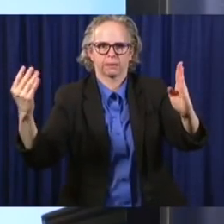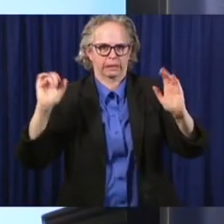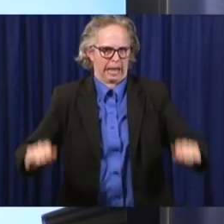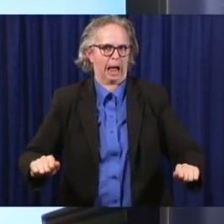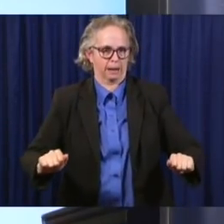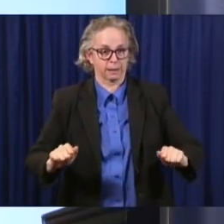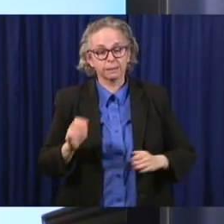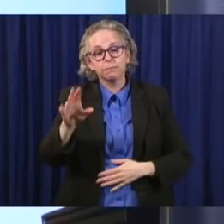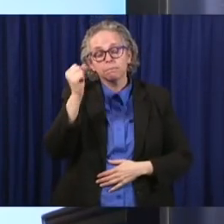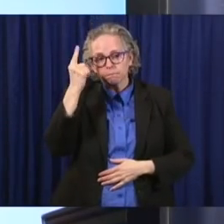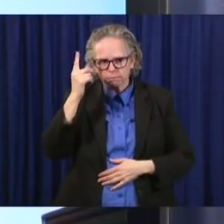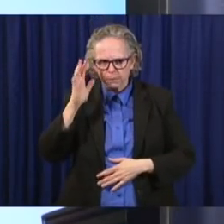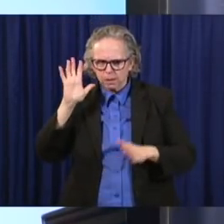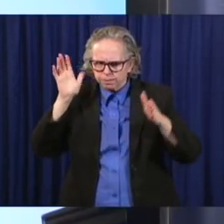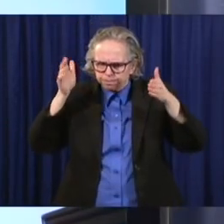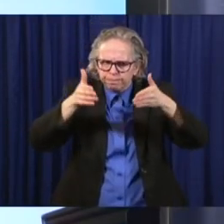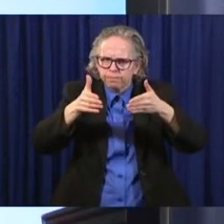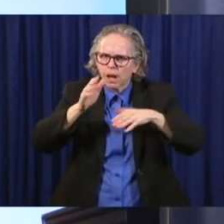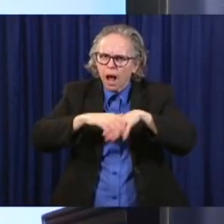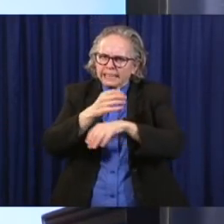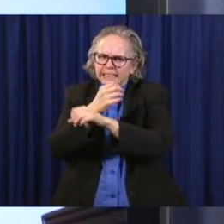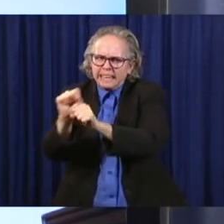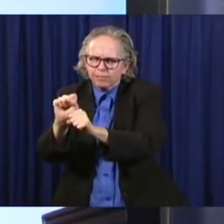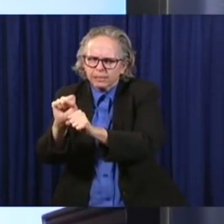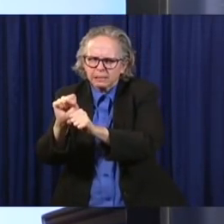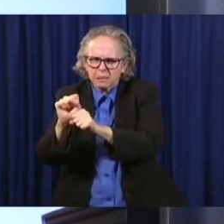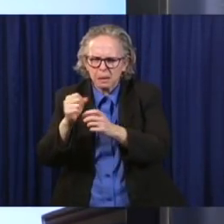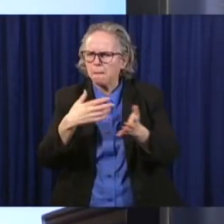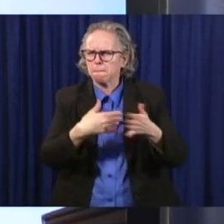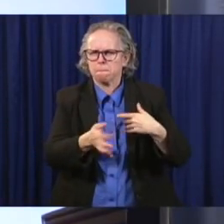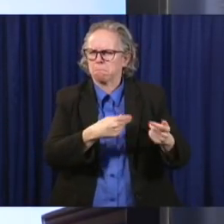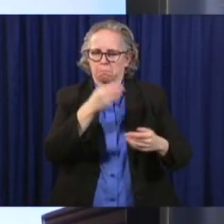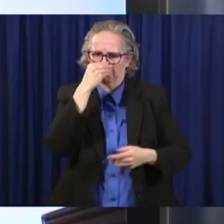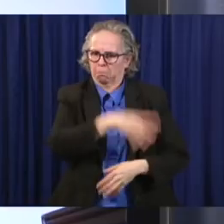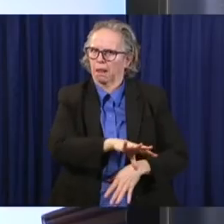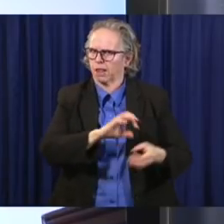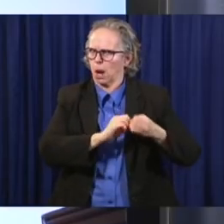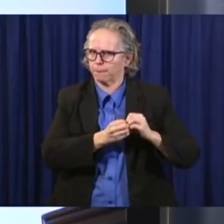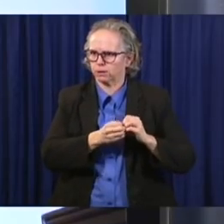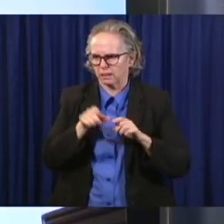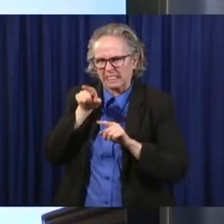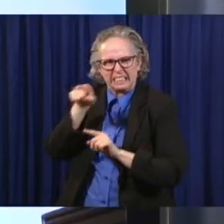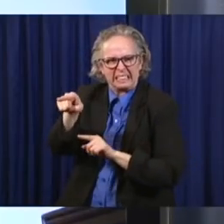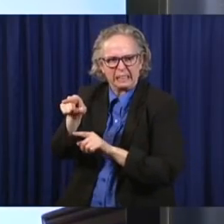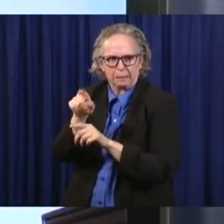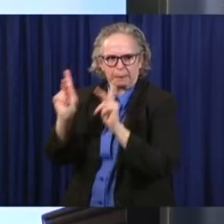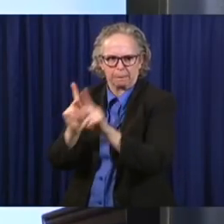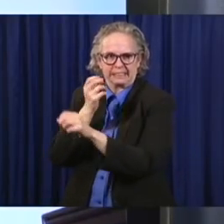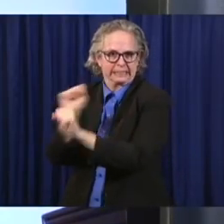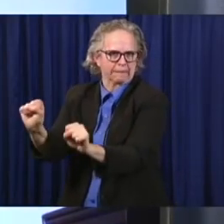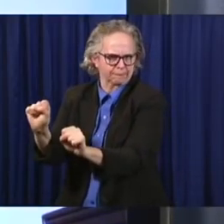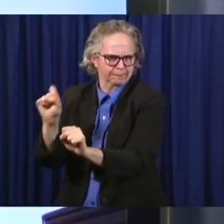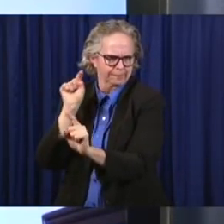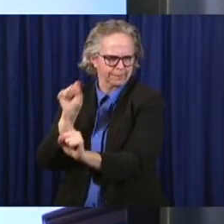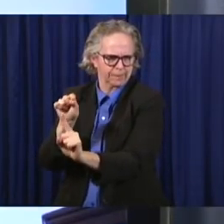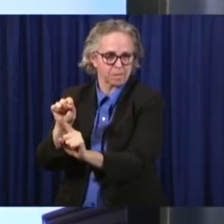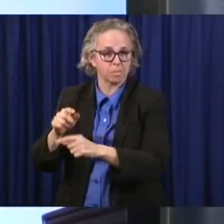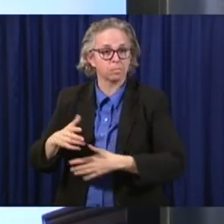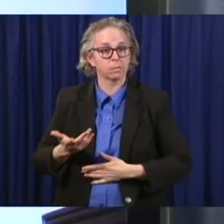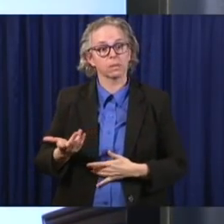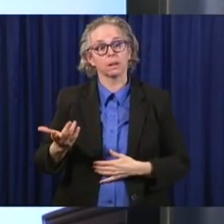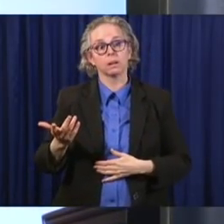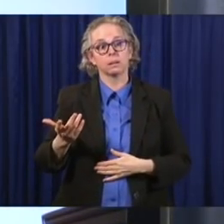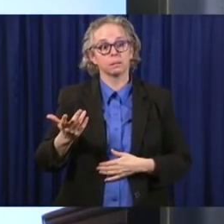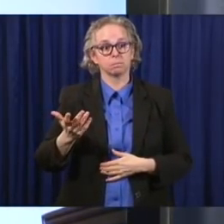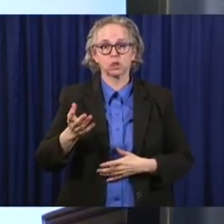necessarily a specific number. So what do we mean by physical barrier? That could be fine dining, for example. You could have a high booth back that's